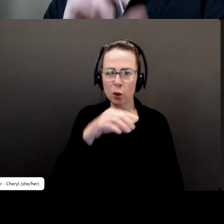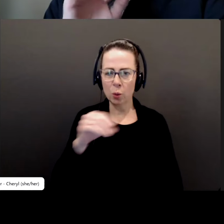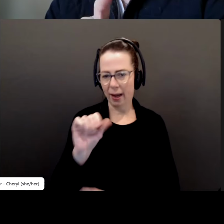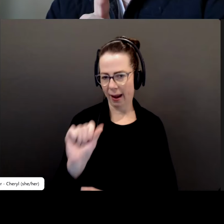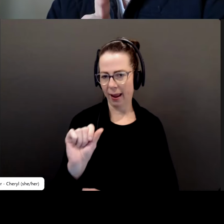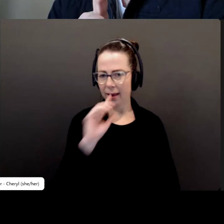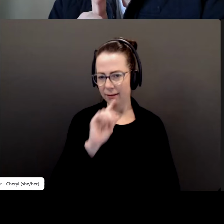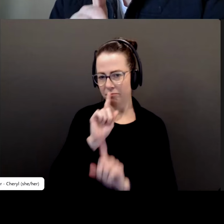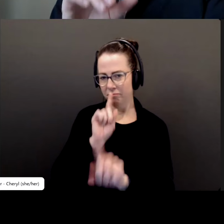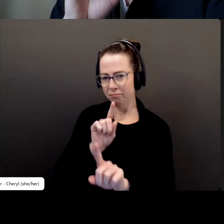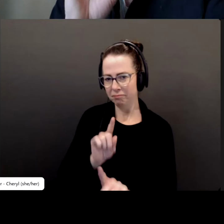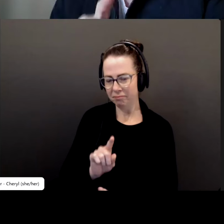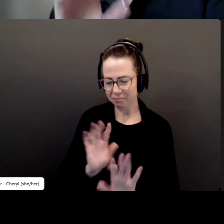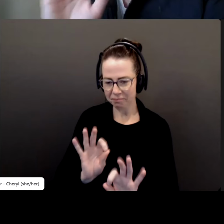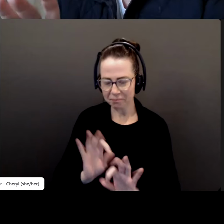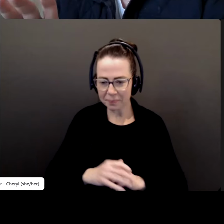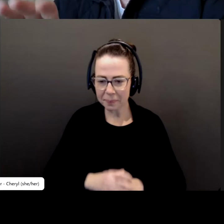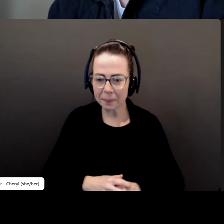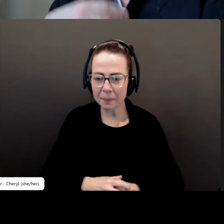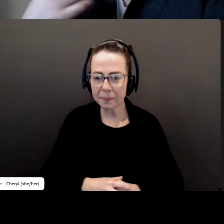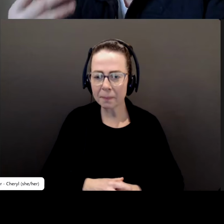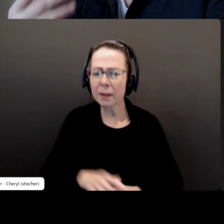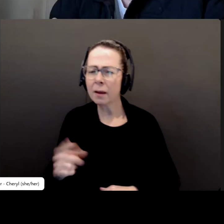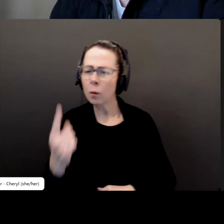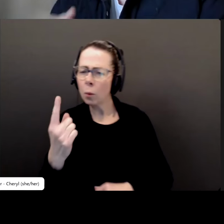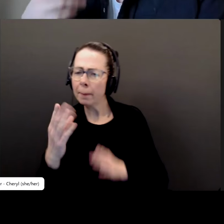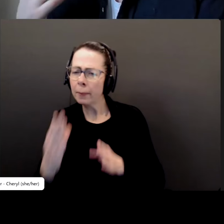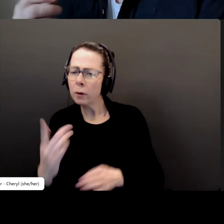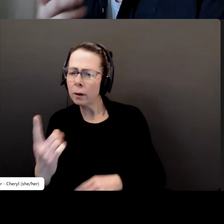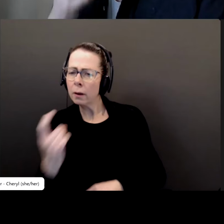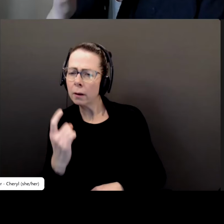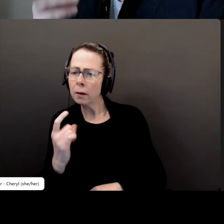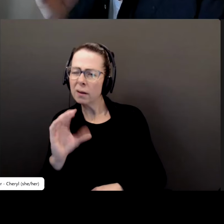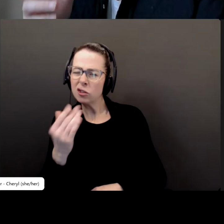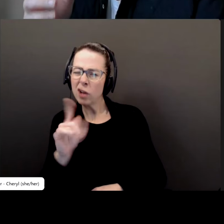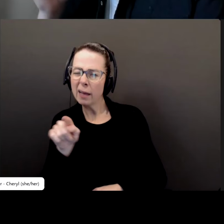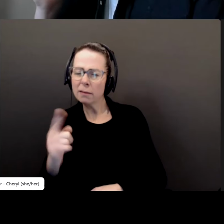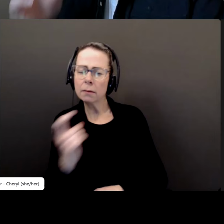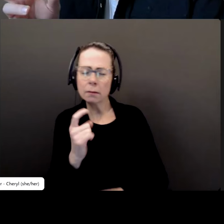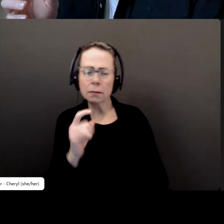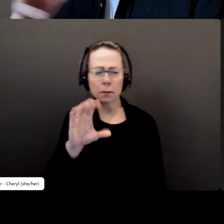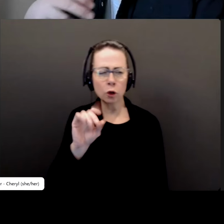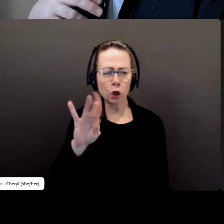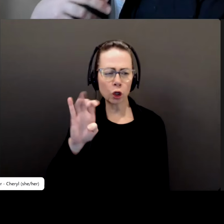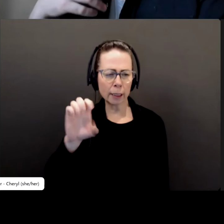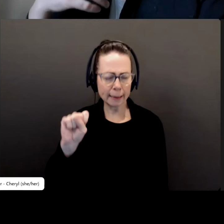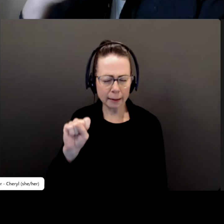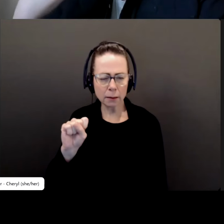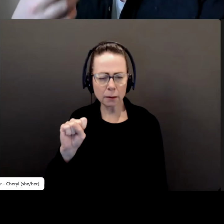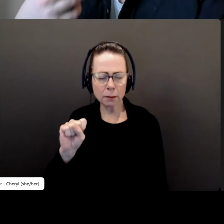But someone did just quickly say sort of what are cookies when it comes to things online. Cookies are small pieces of code